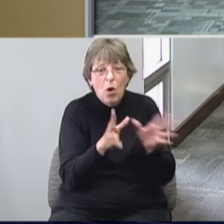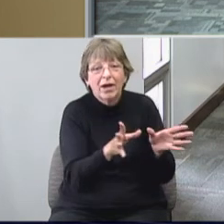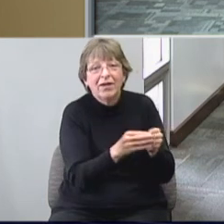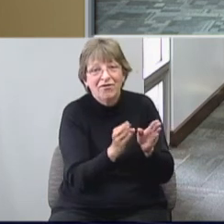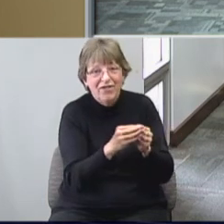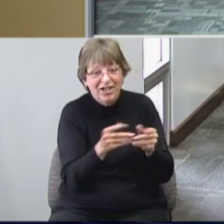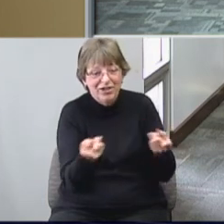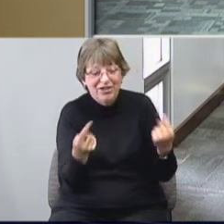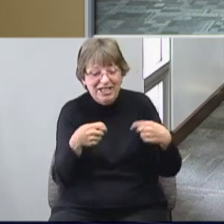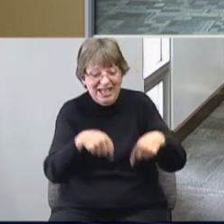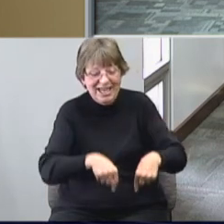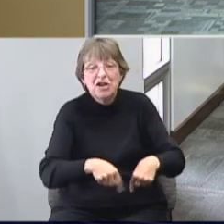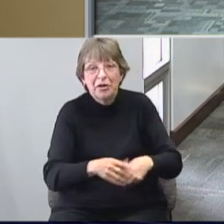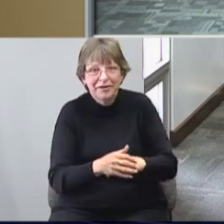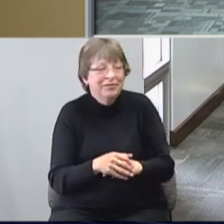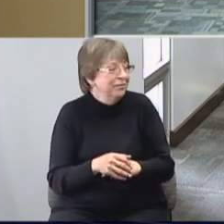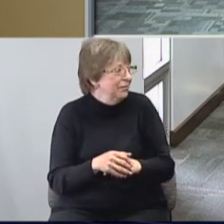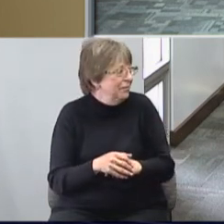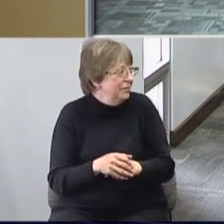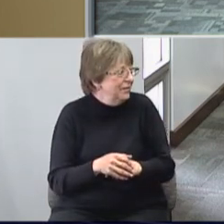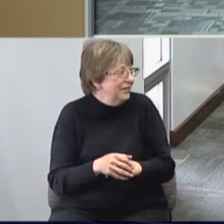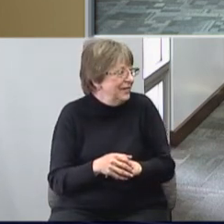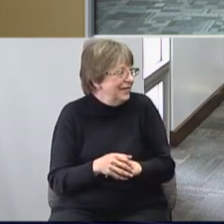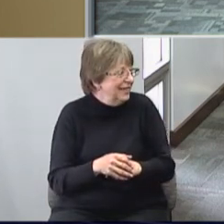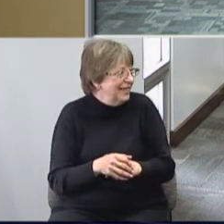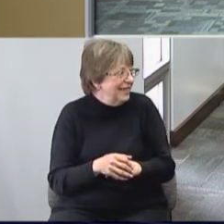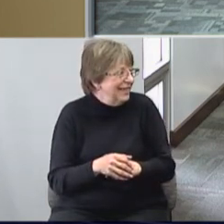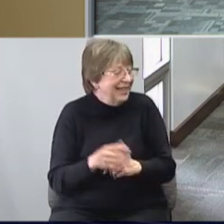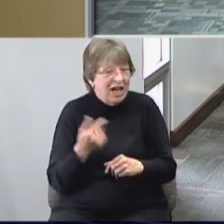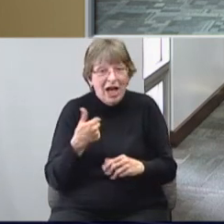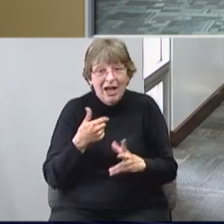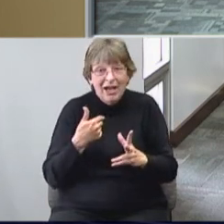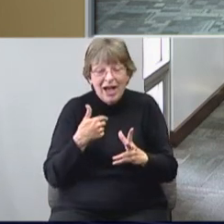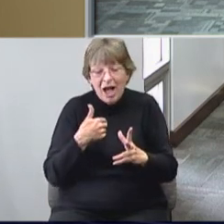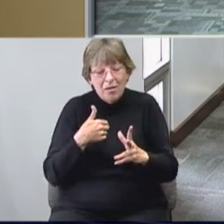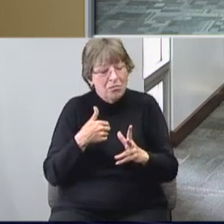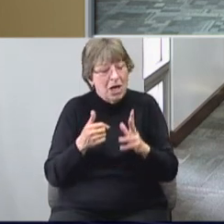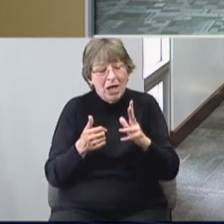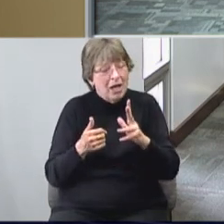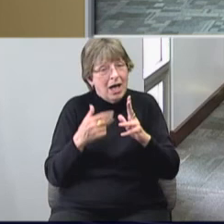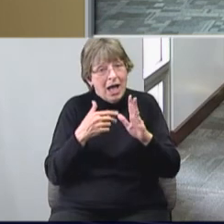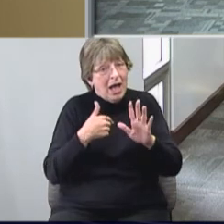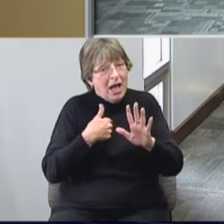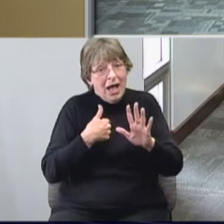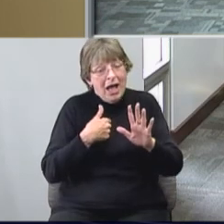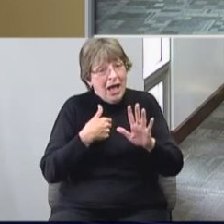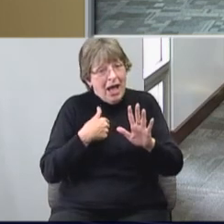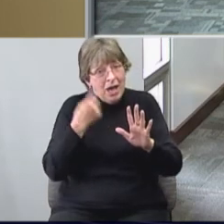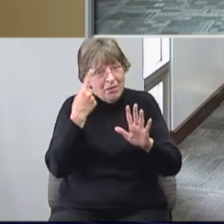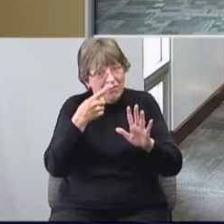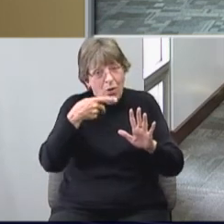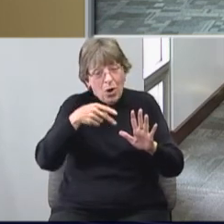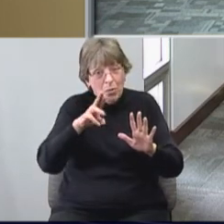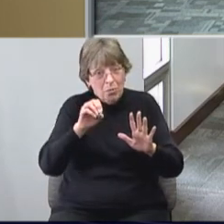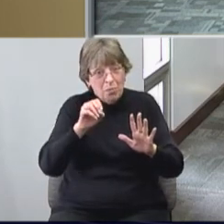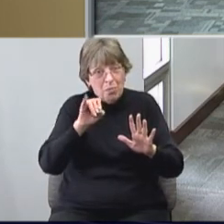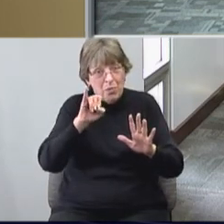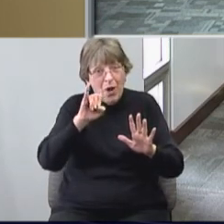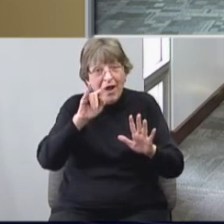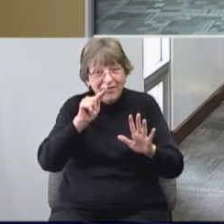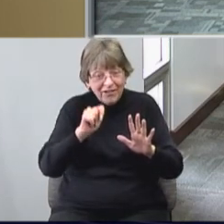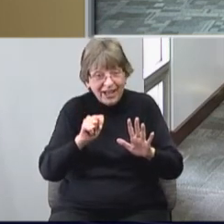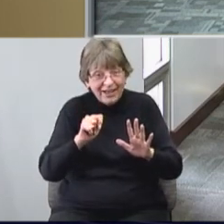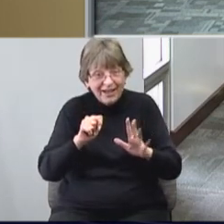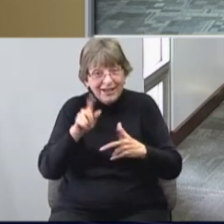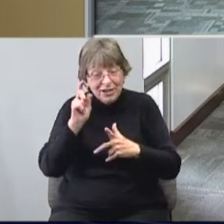And I'm for profit, so I need some profit to continue growing. So I will